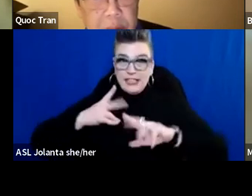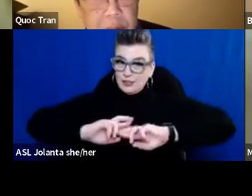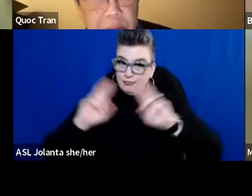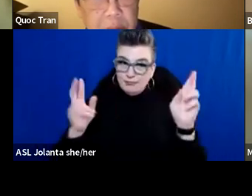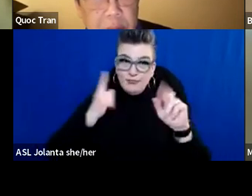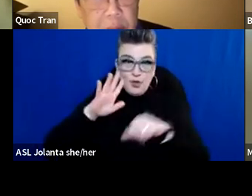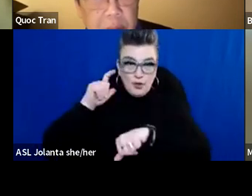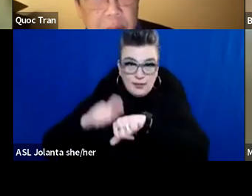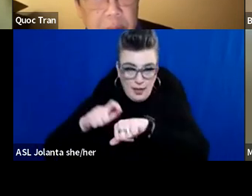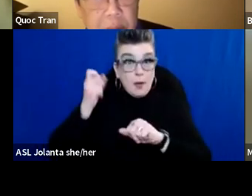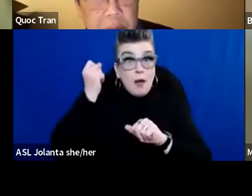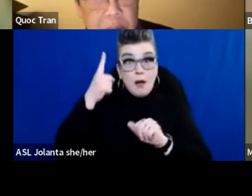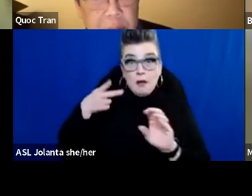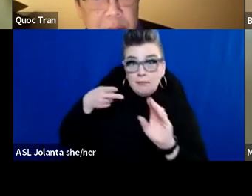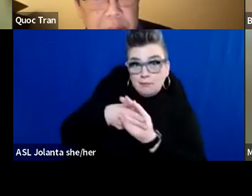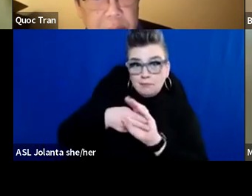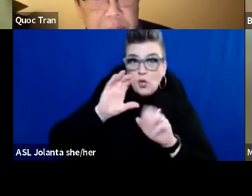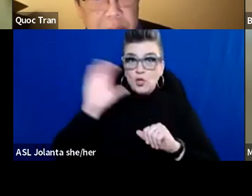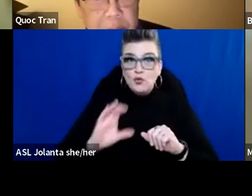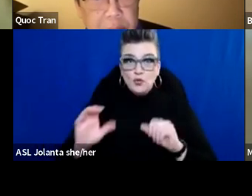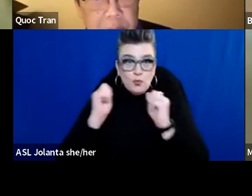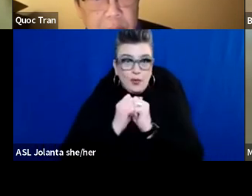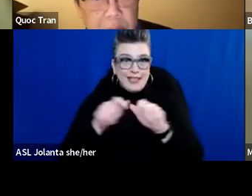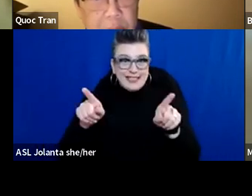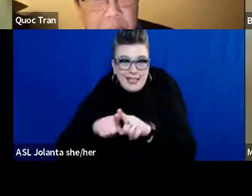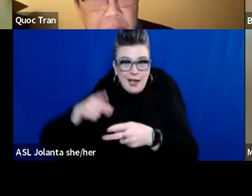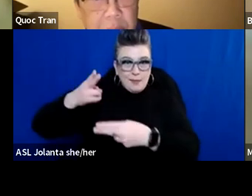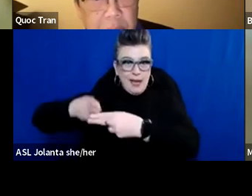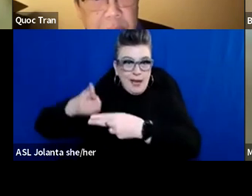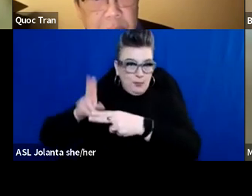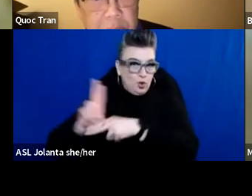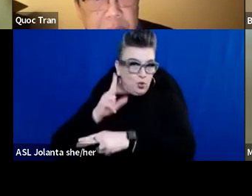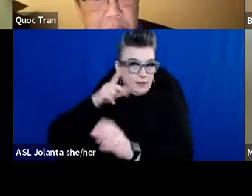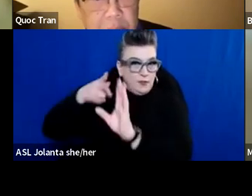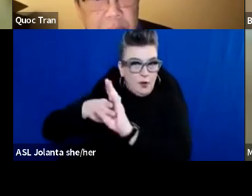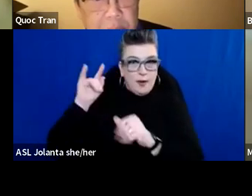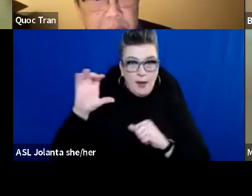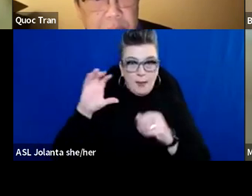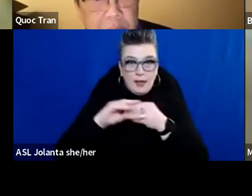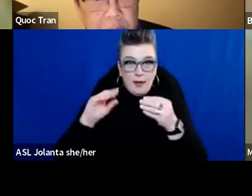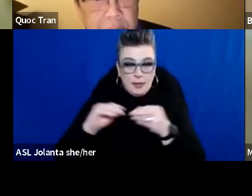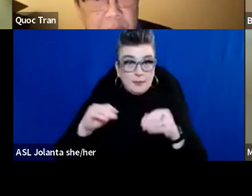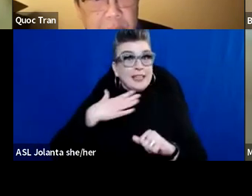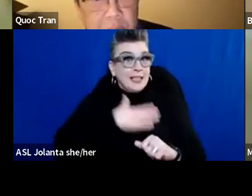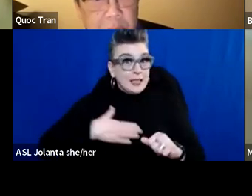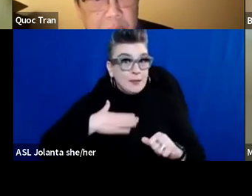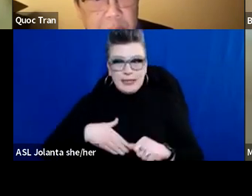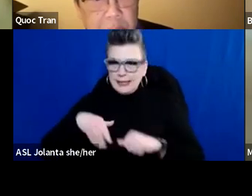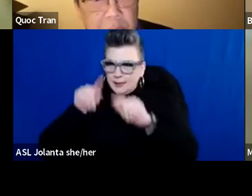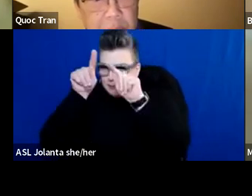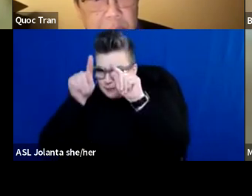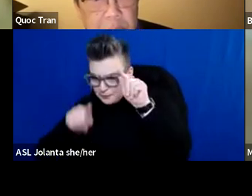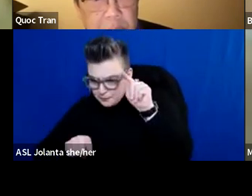public comment you can use the zoom tools to rename yourself so that the committee staff will be able to recognize